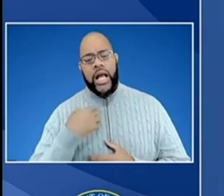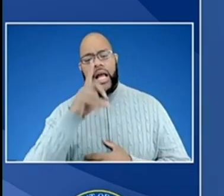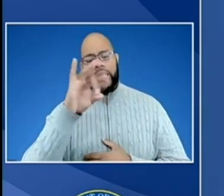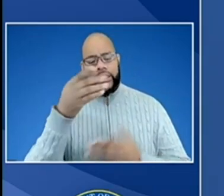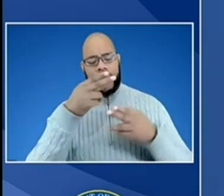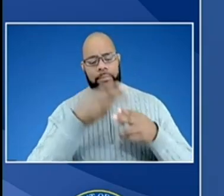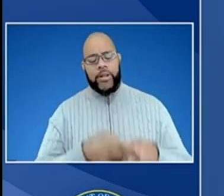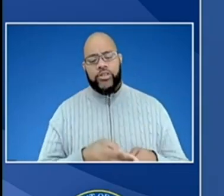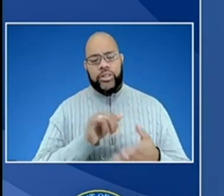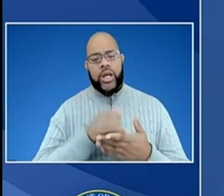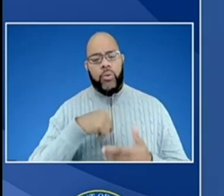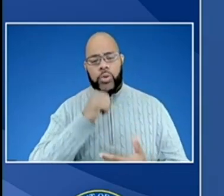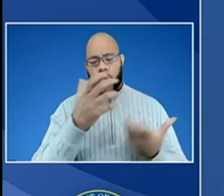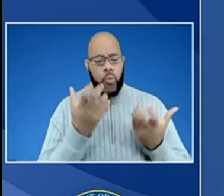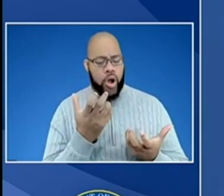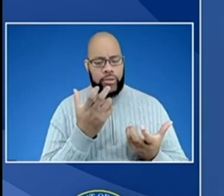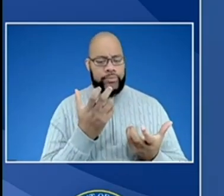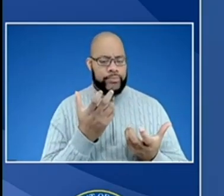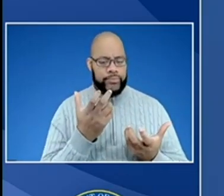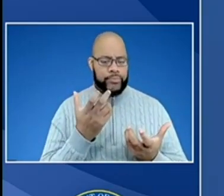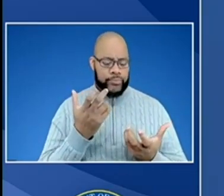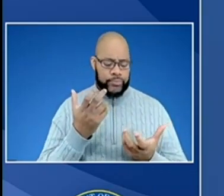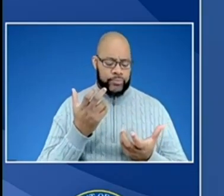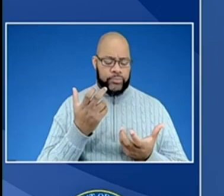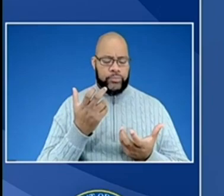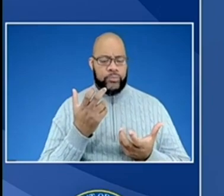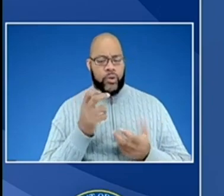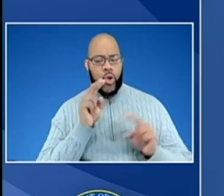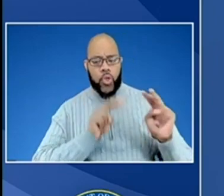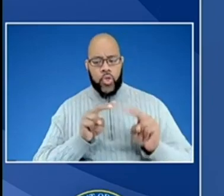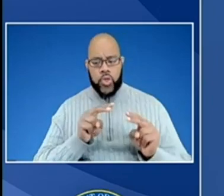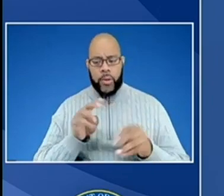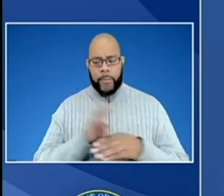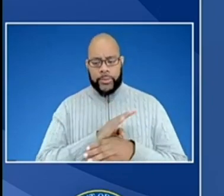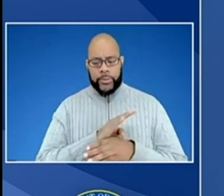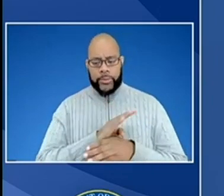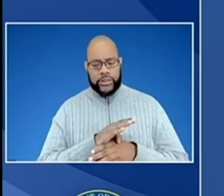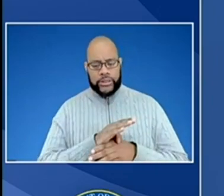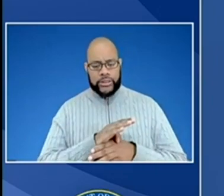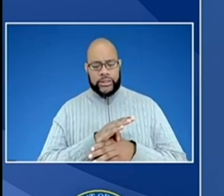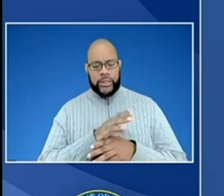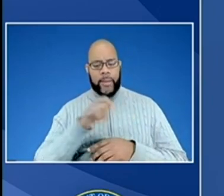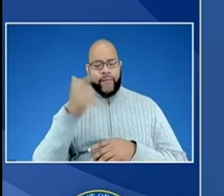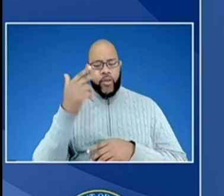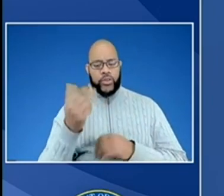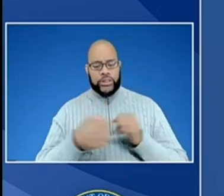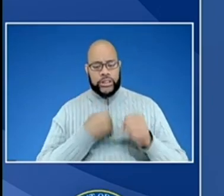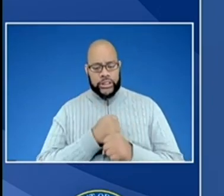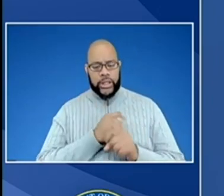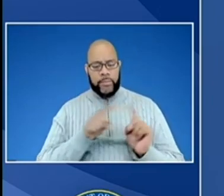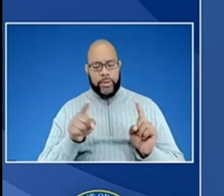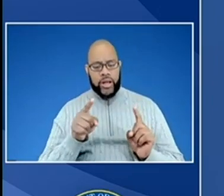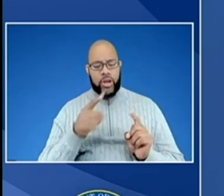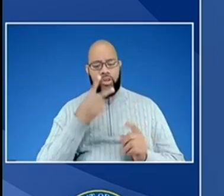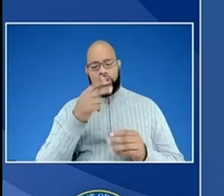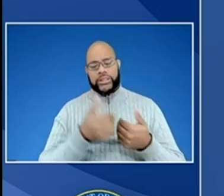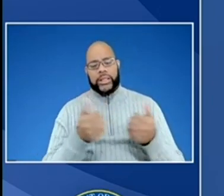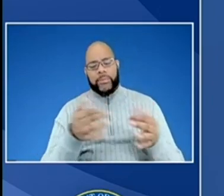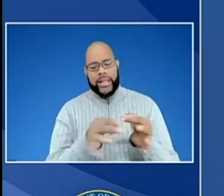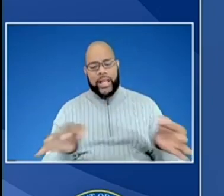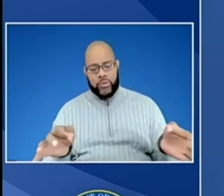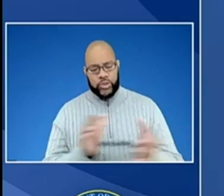mention that we don't want to look at the commercial FFELP for 13 years, but we are looking at separate